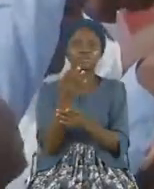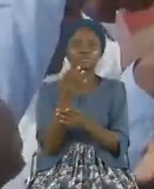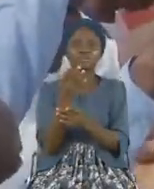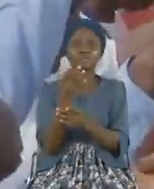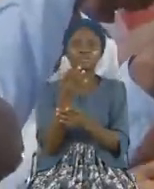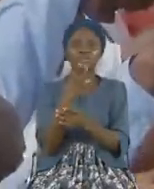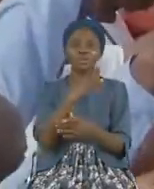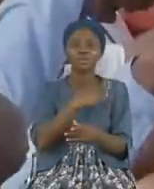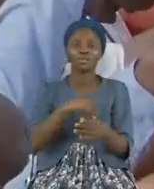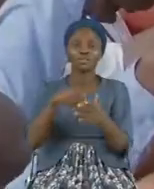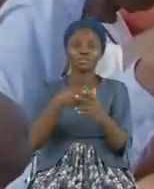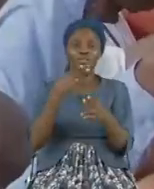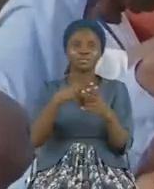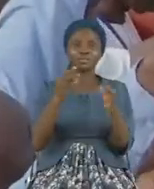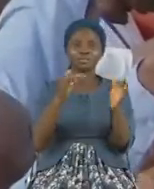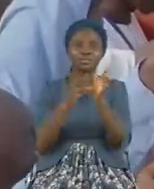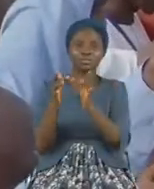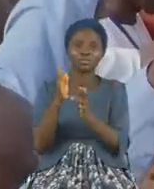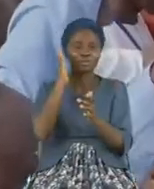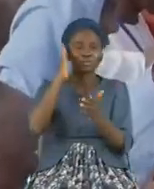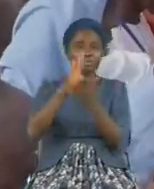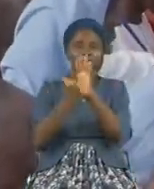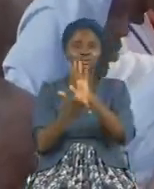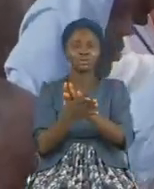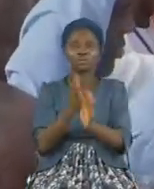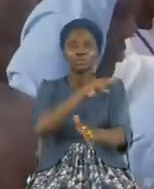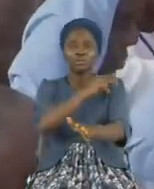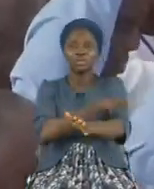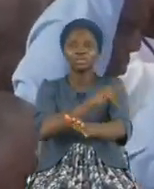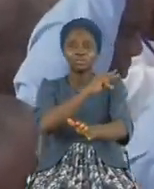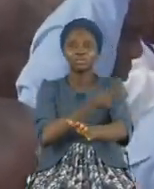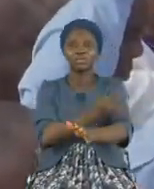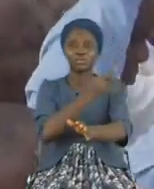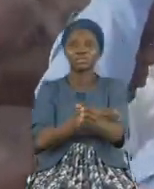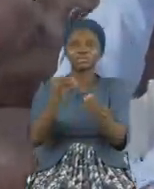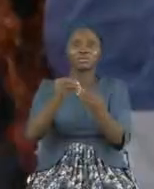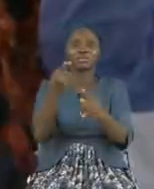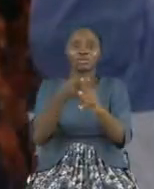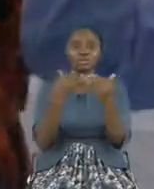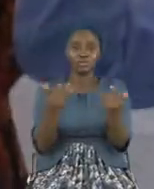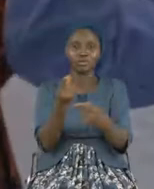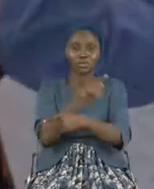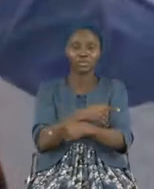become mighty, mighty, mightier from today in your mouth in Jesus' name.